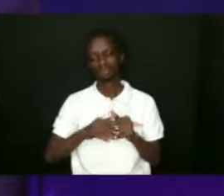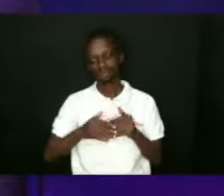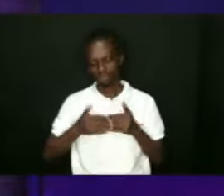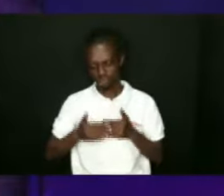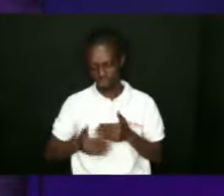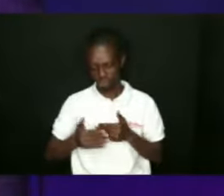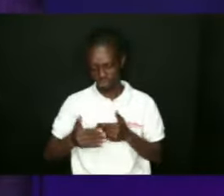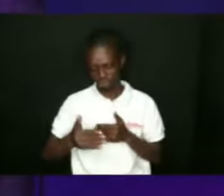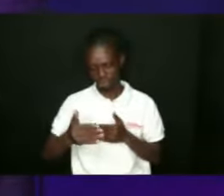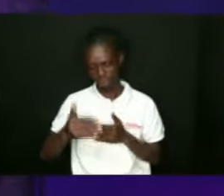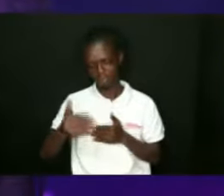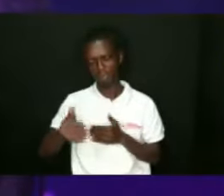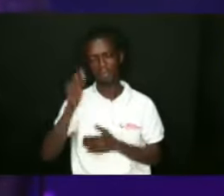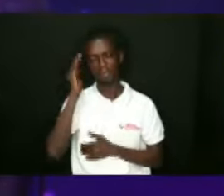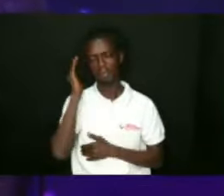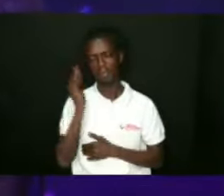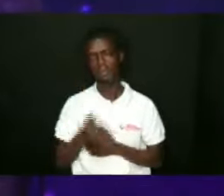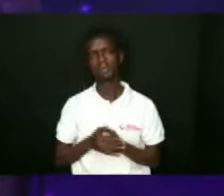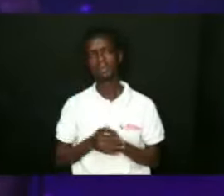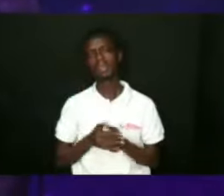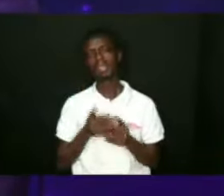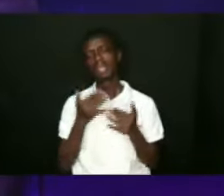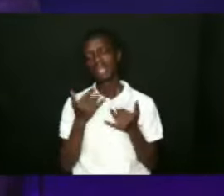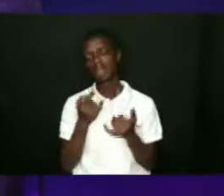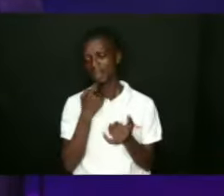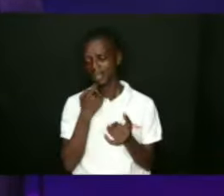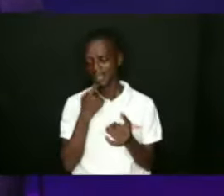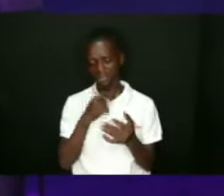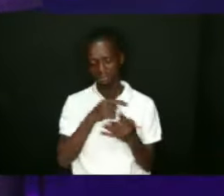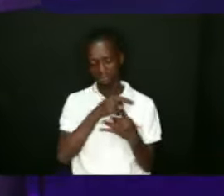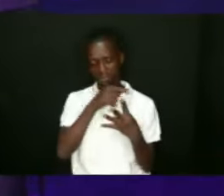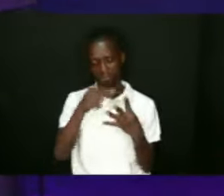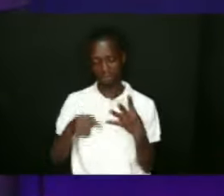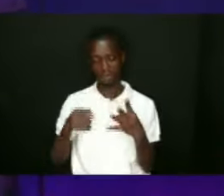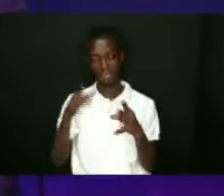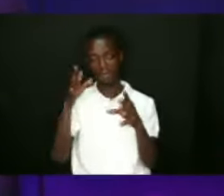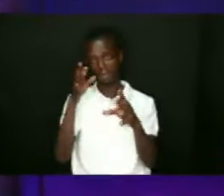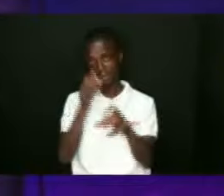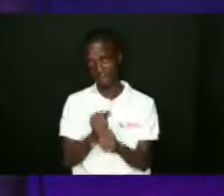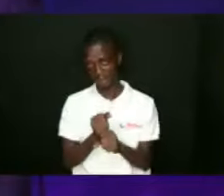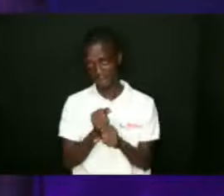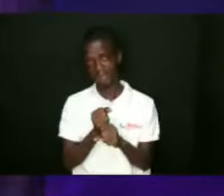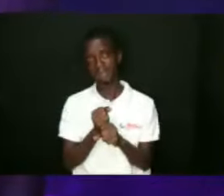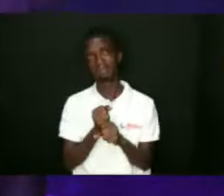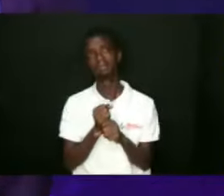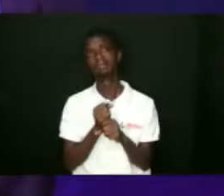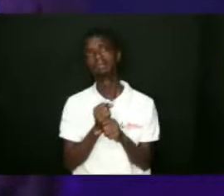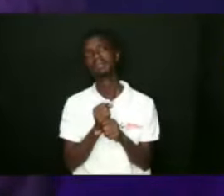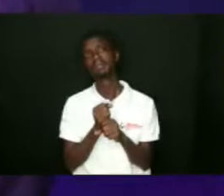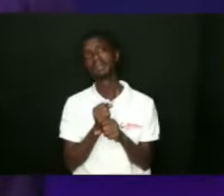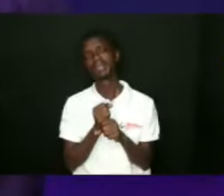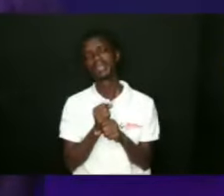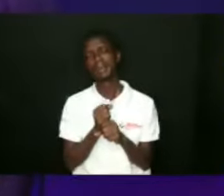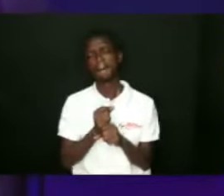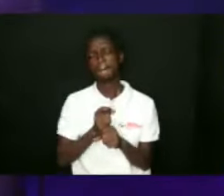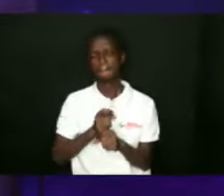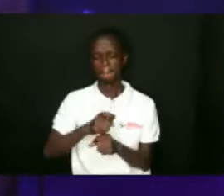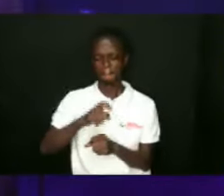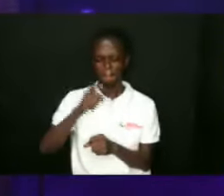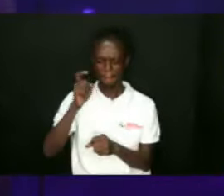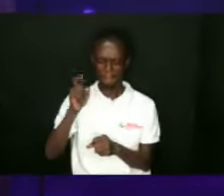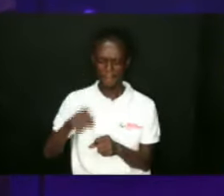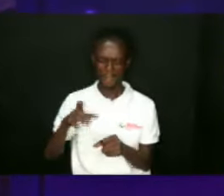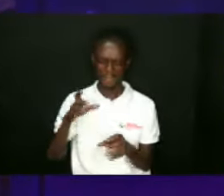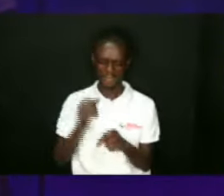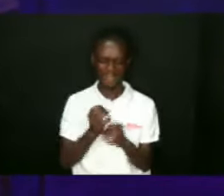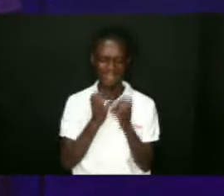long-lasting. And he said that for us to be able to achieve this, we need to have some